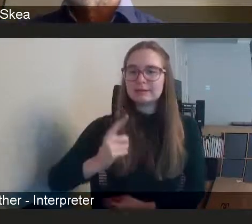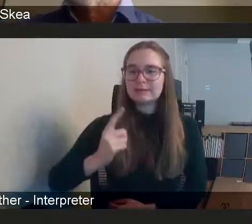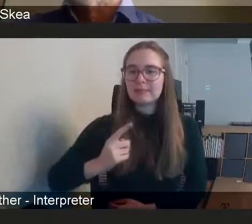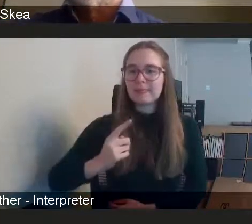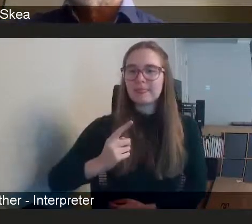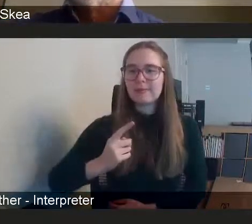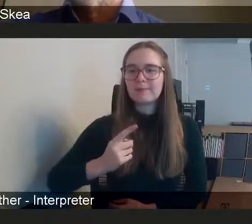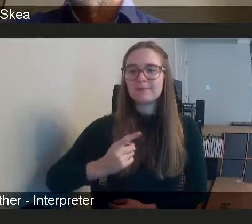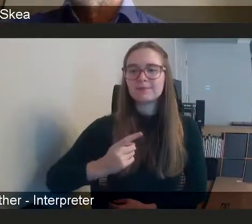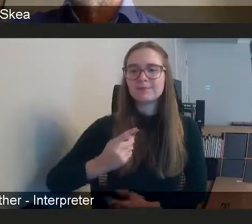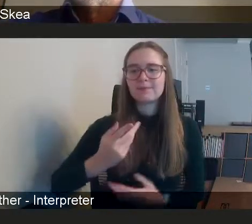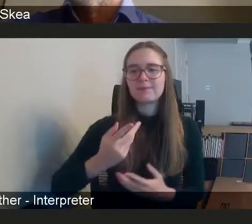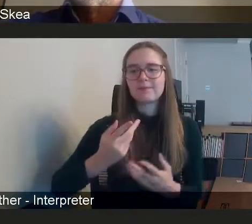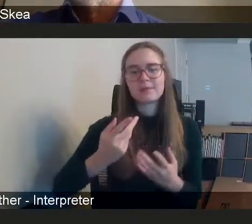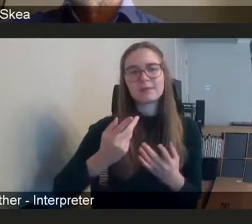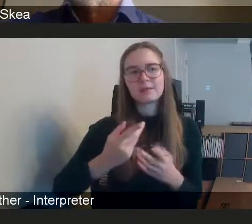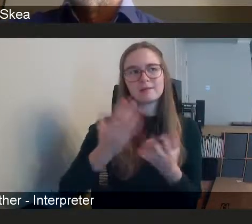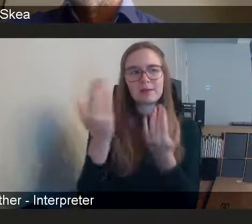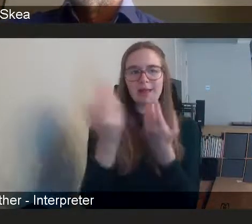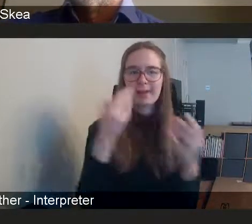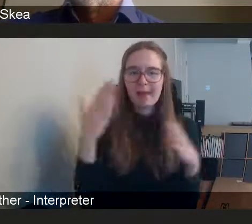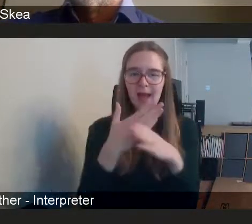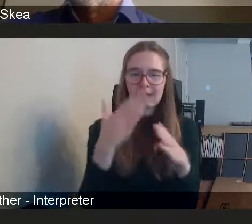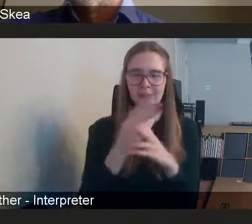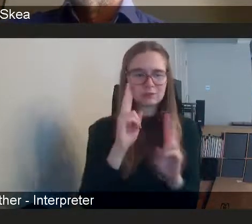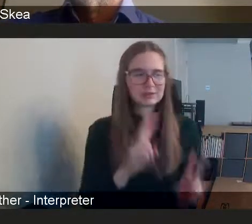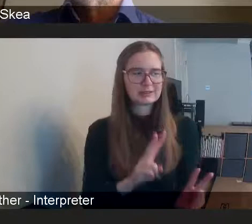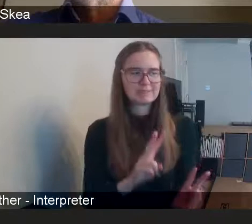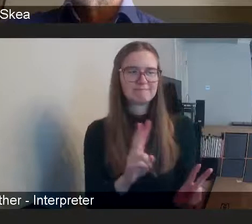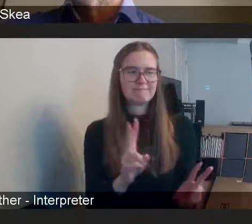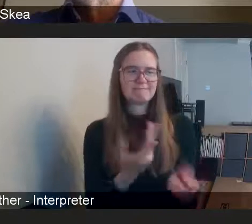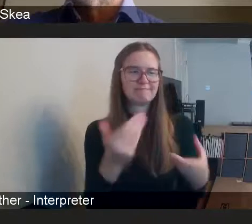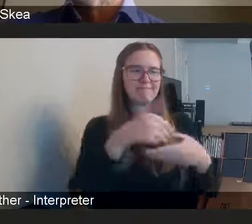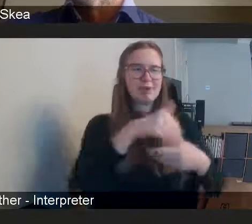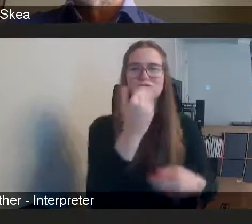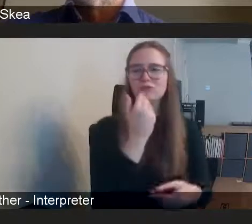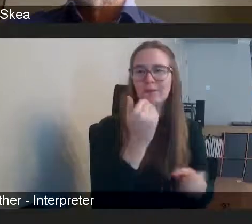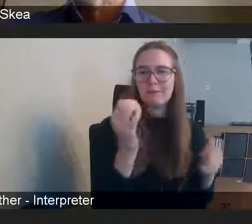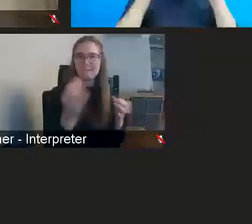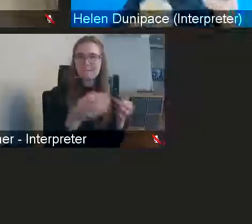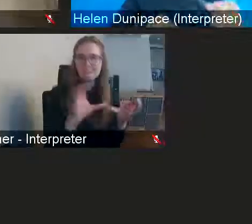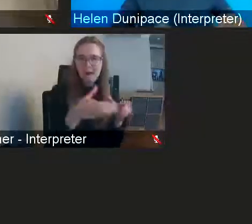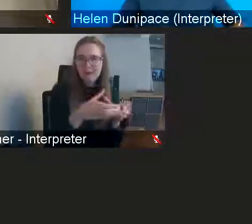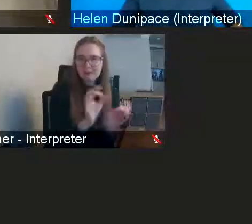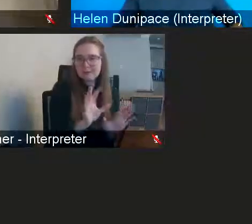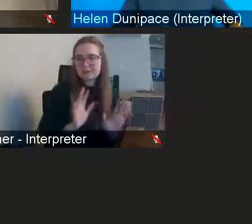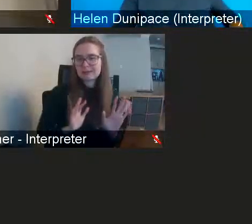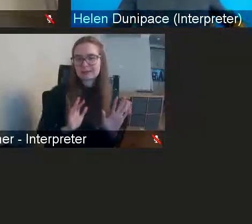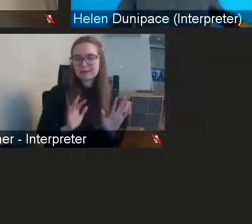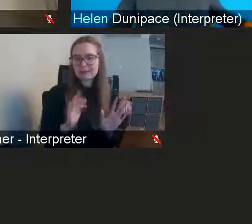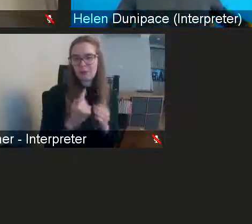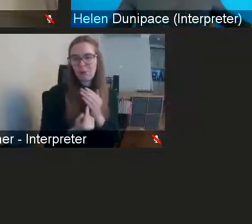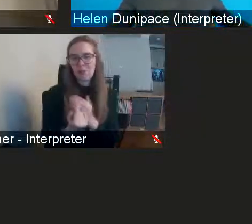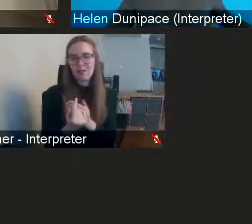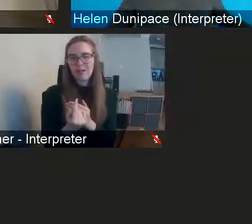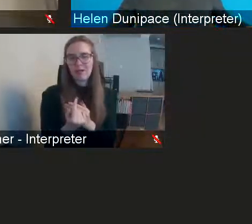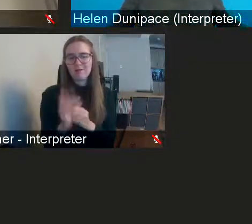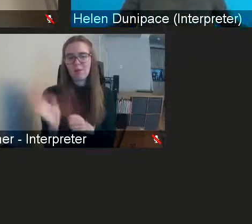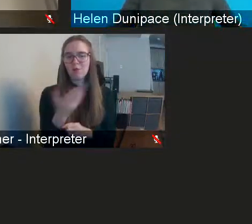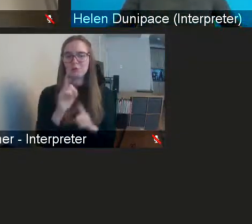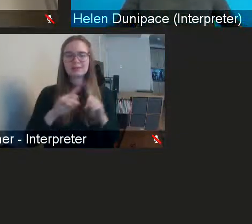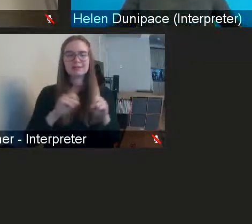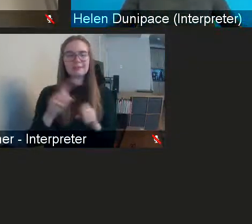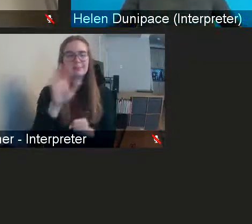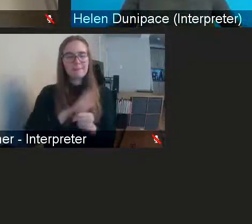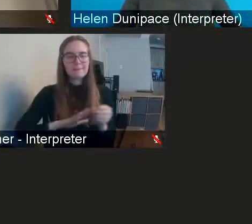action until fairly recently was seen as the preserve of green parties globally. You know, many different parties from across political spectrum